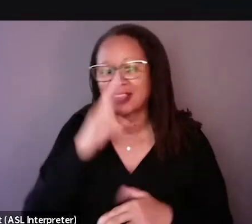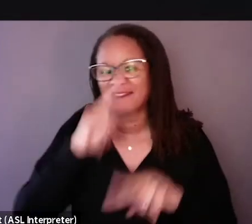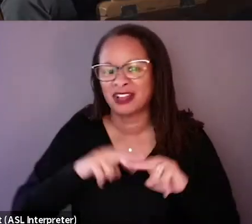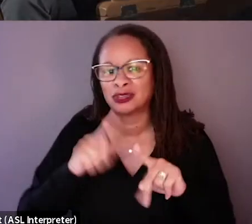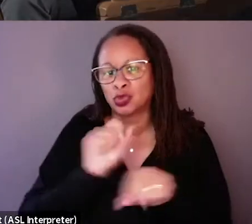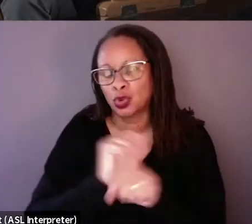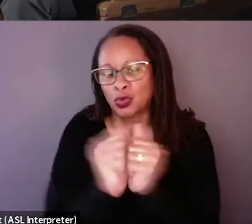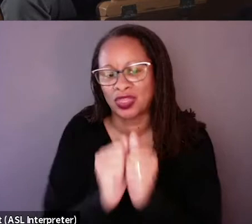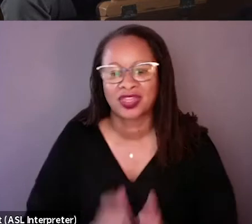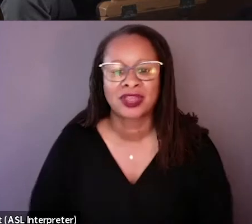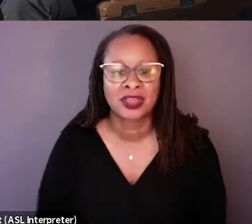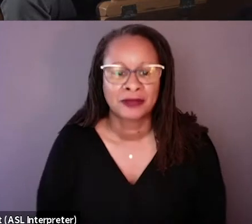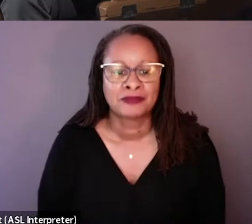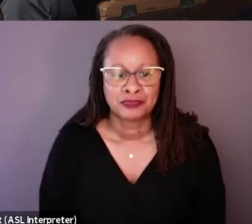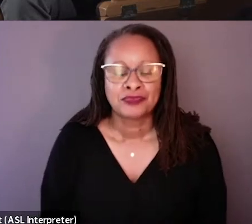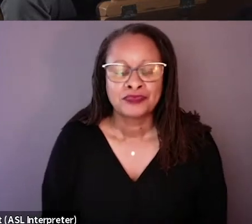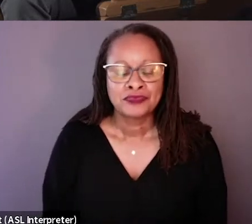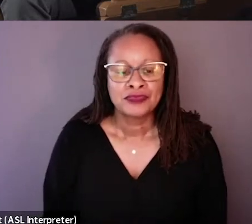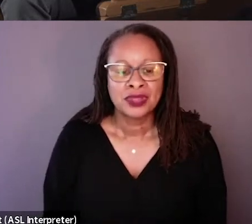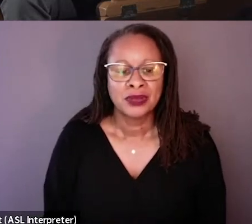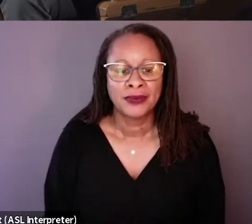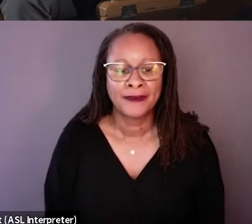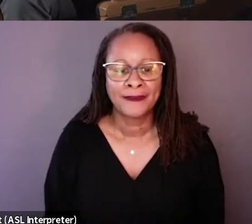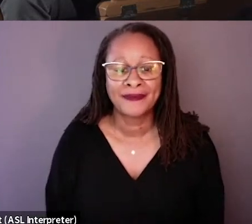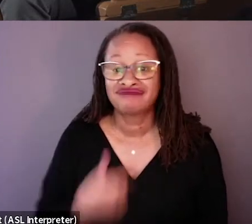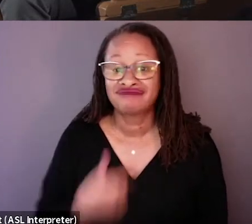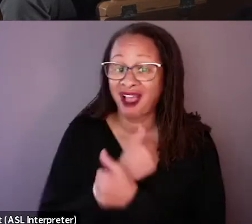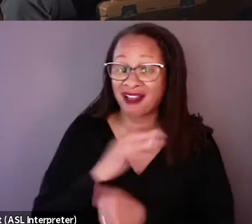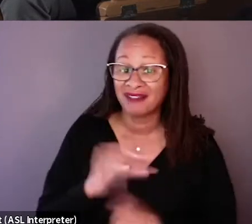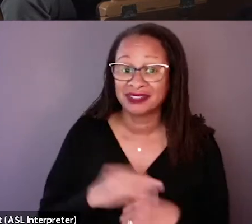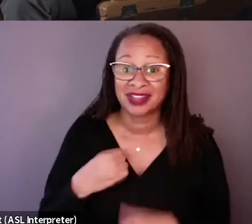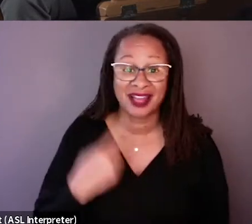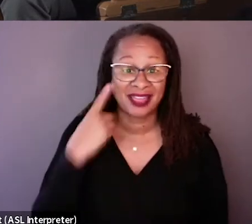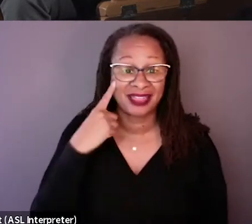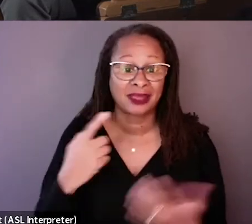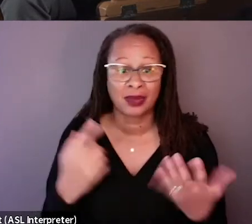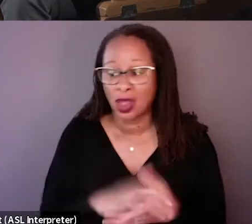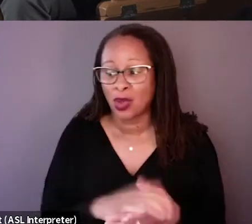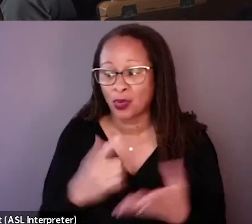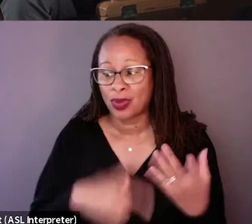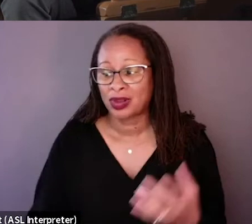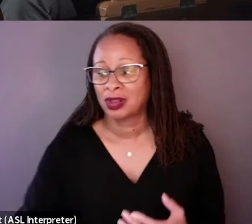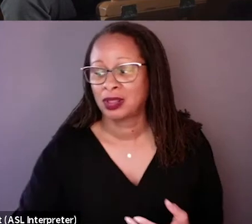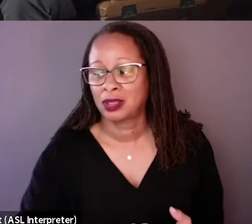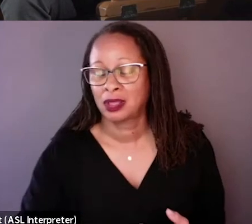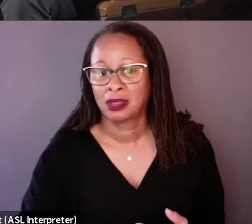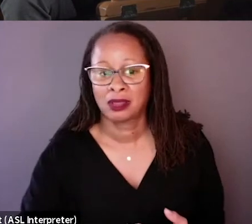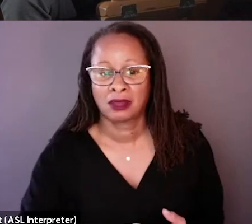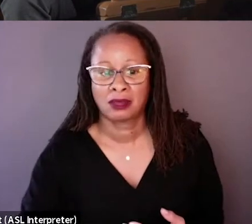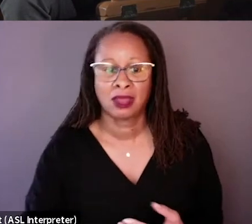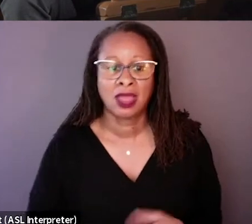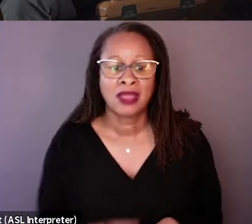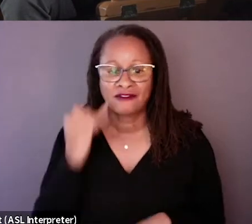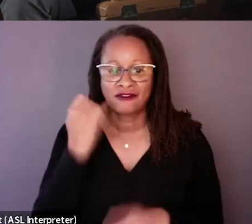with when we did the recording with her. I love that, and I think that's a good segue to hear from some of the voices in this room to see who has